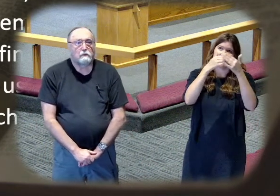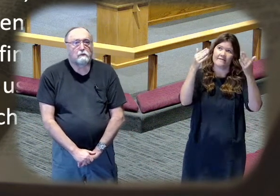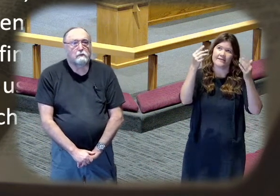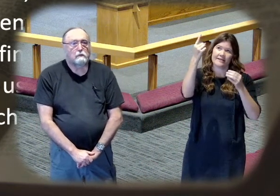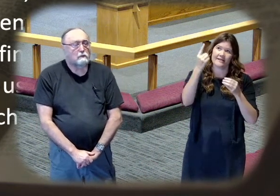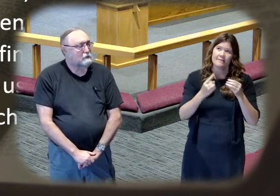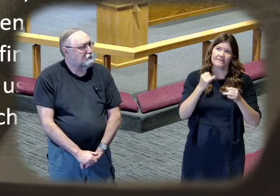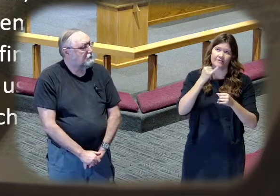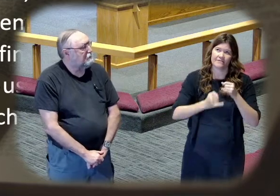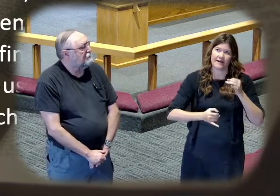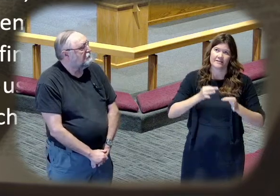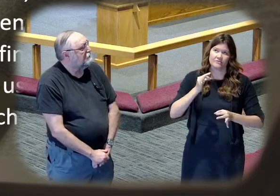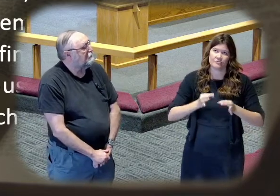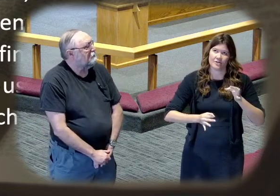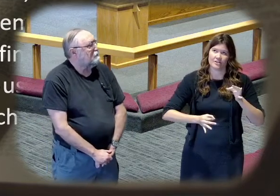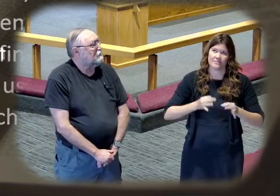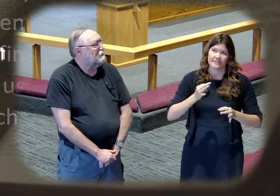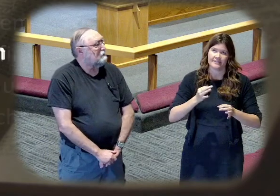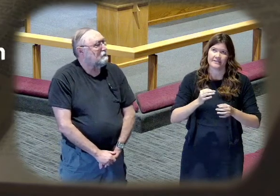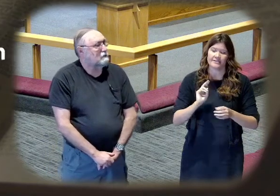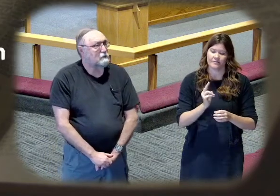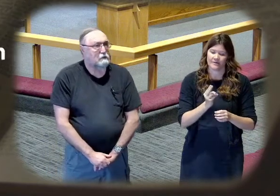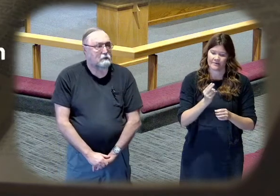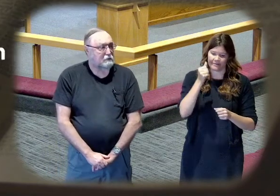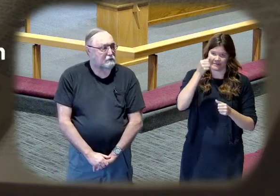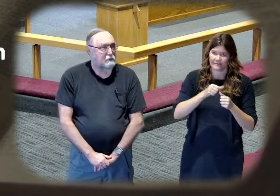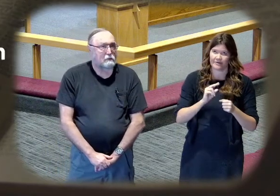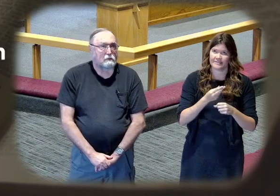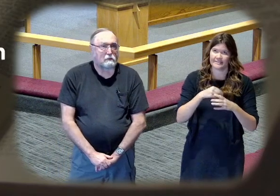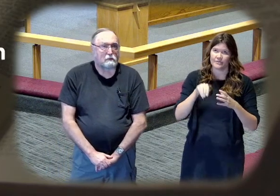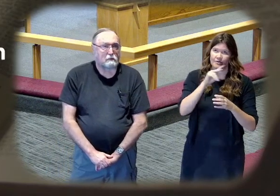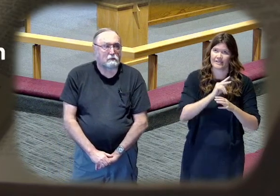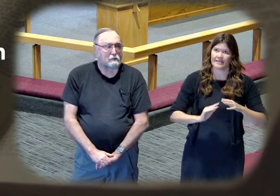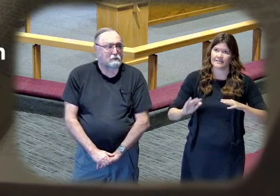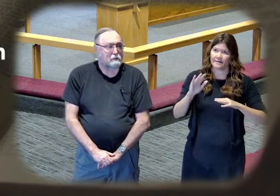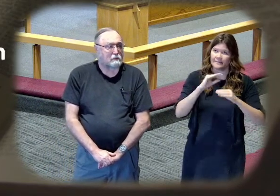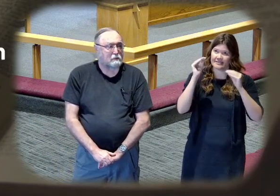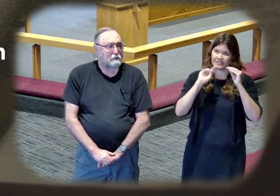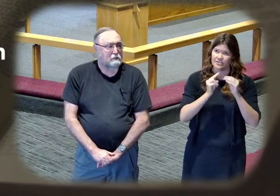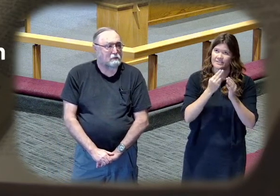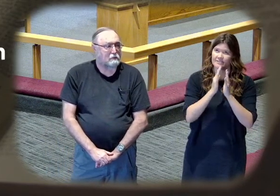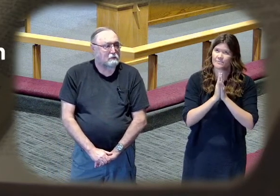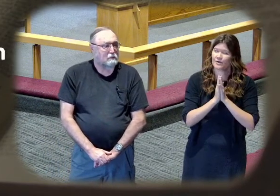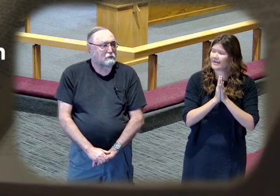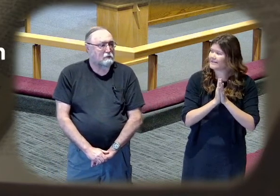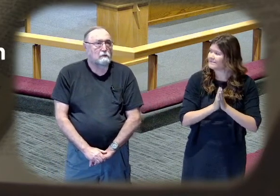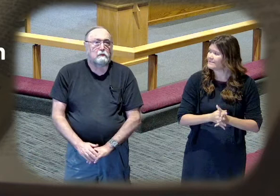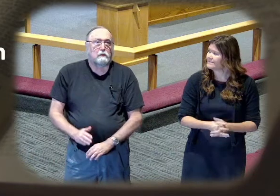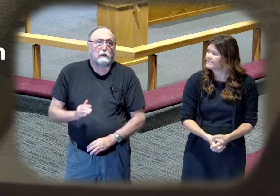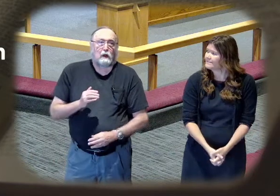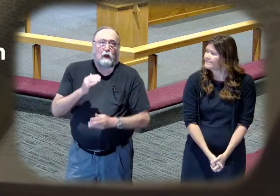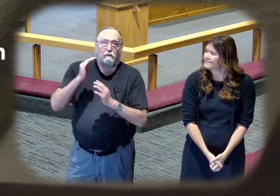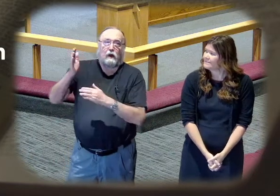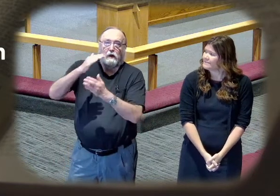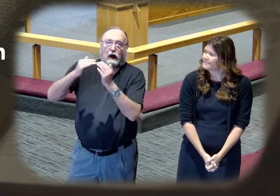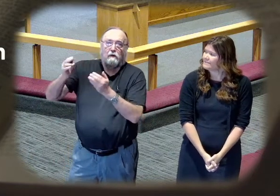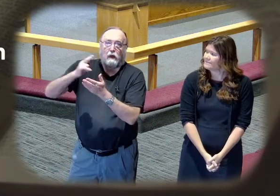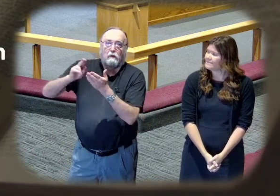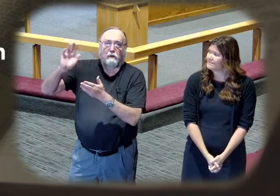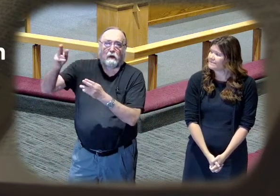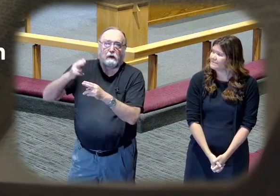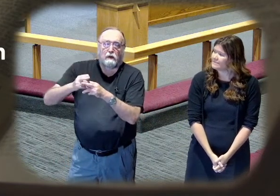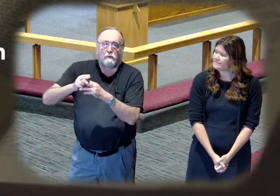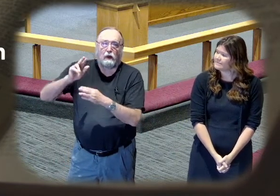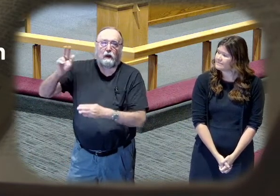kingdom. Teach us to pray. Our Father, who art in heaven, hallowed be thy name. Thy kingdom